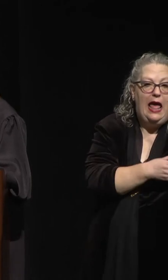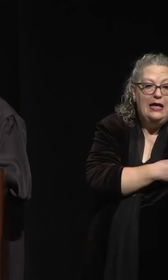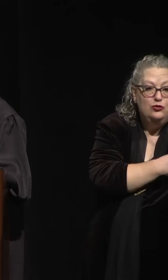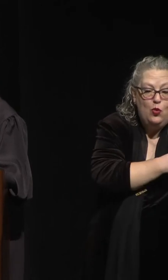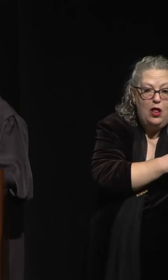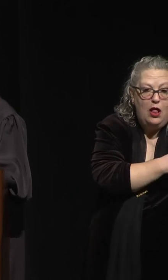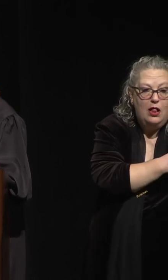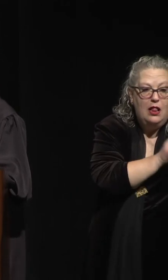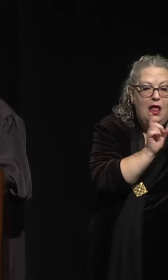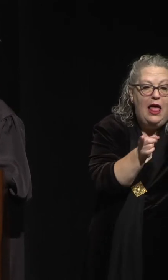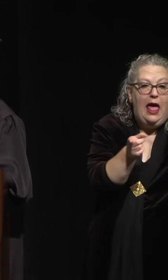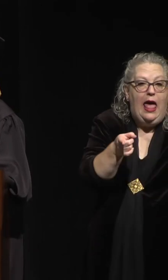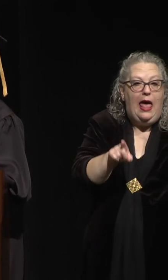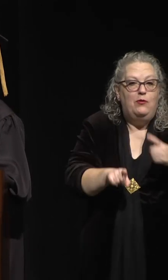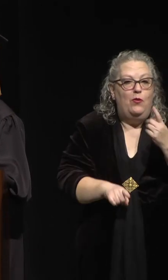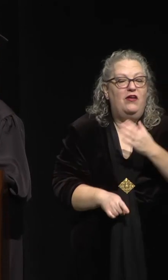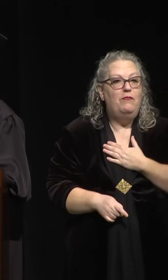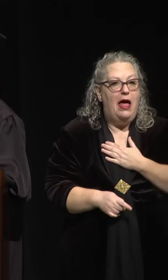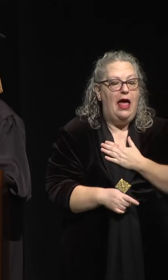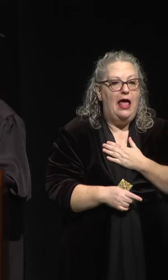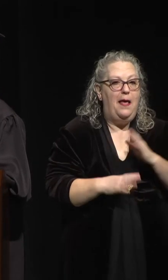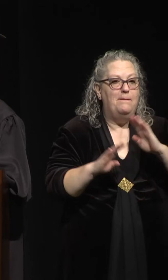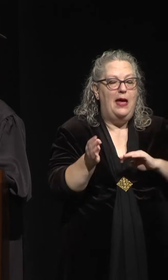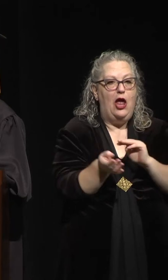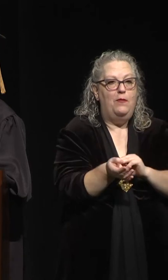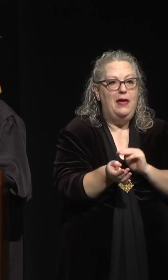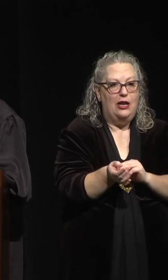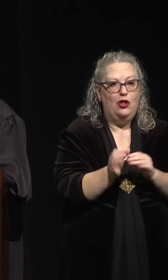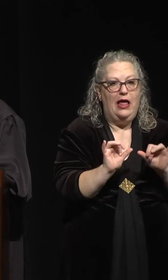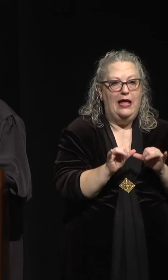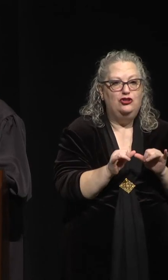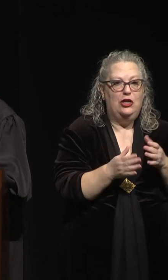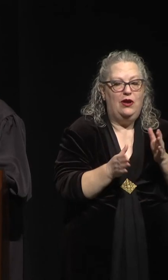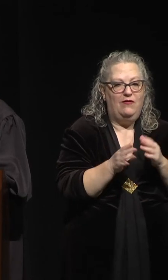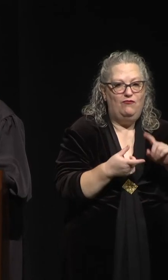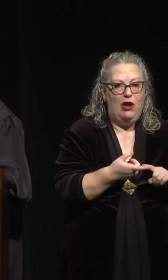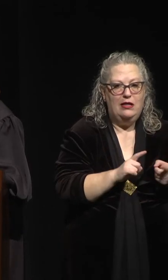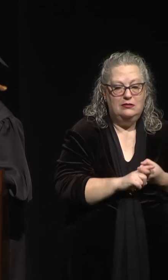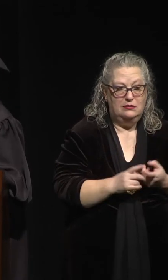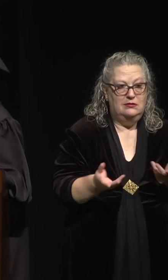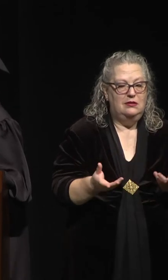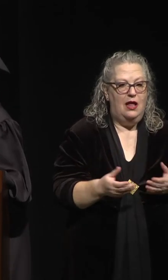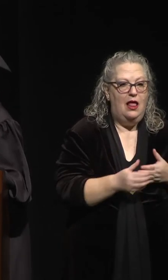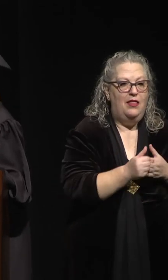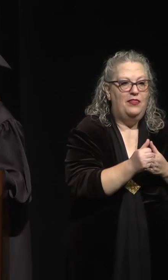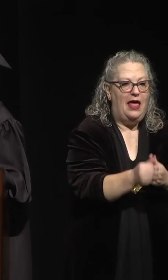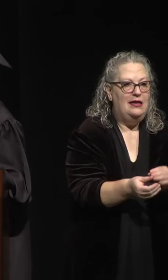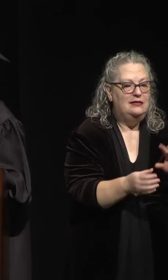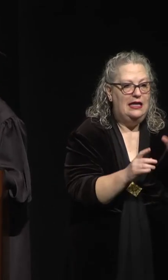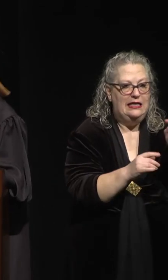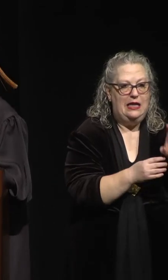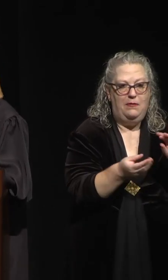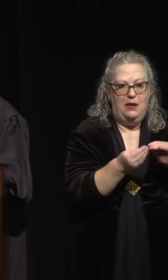school, who happened to be one of my good biomedical engineering friends. Guiding tip number